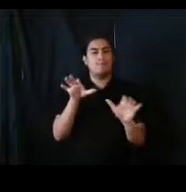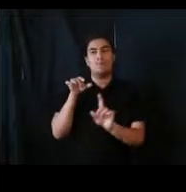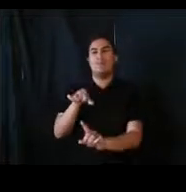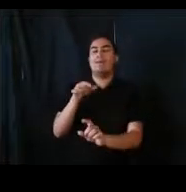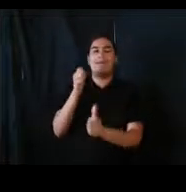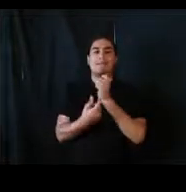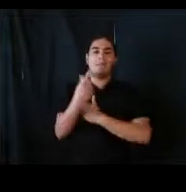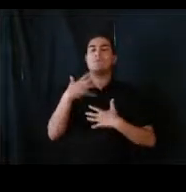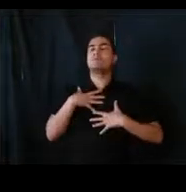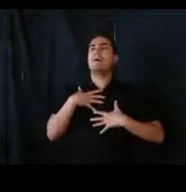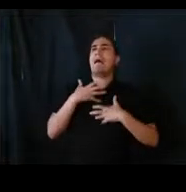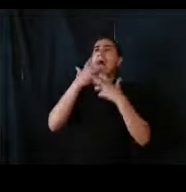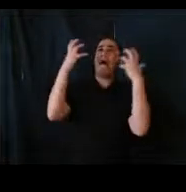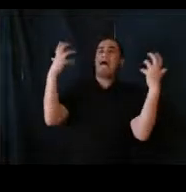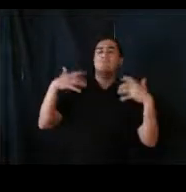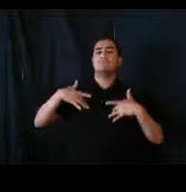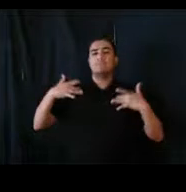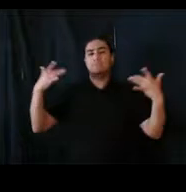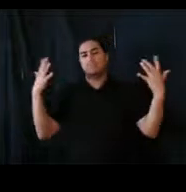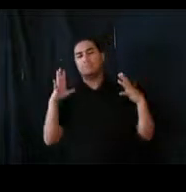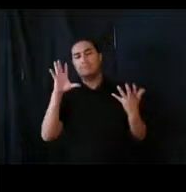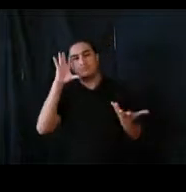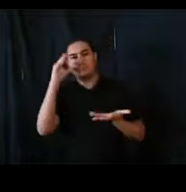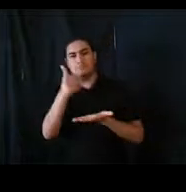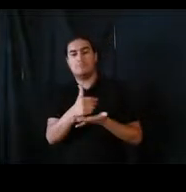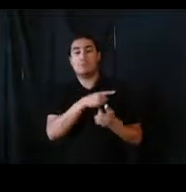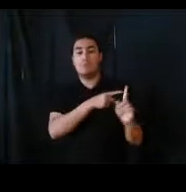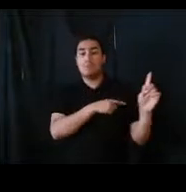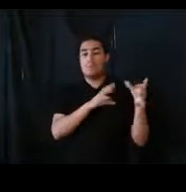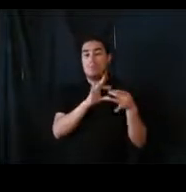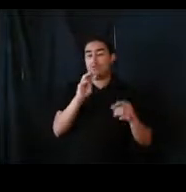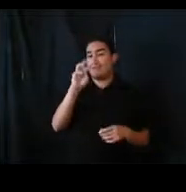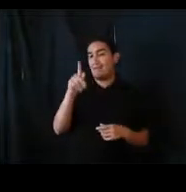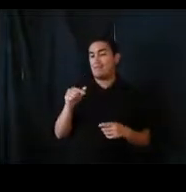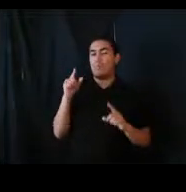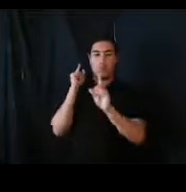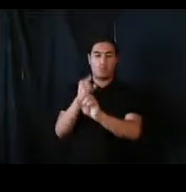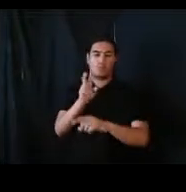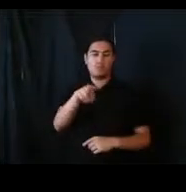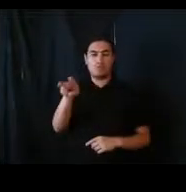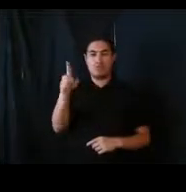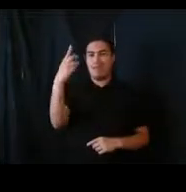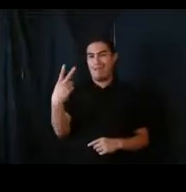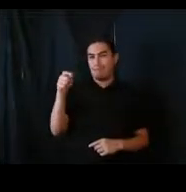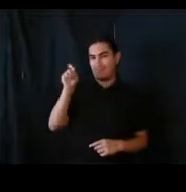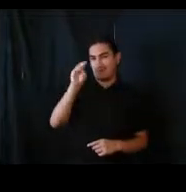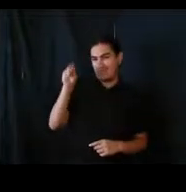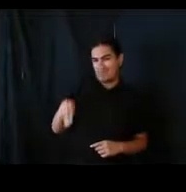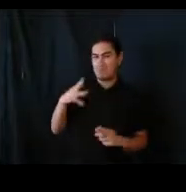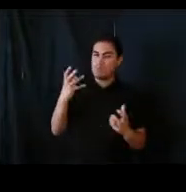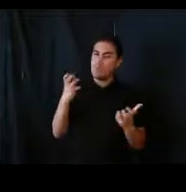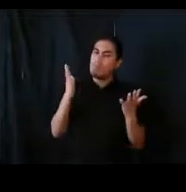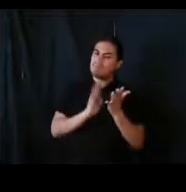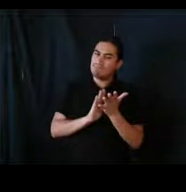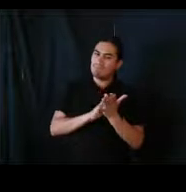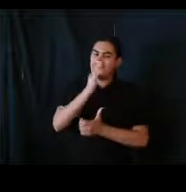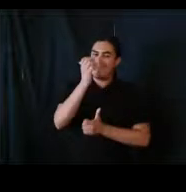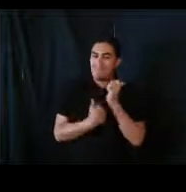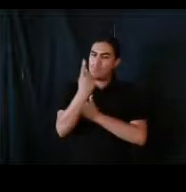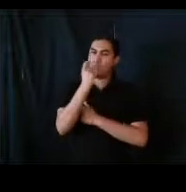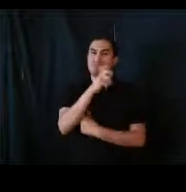screaming uh and mike you just mentioned the goal's at 22 and a half percent uh so i want to applaud everybody